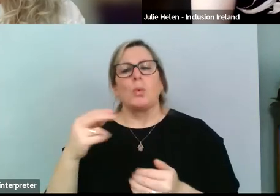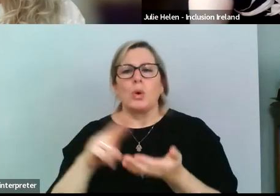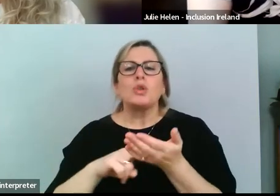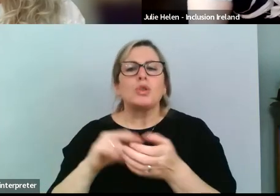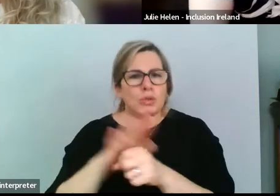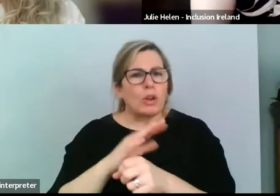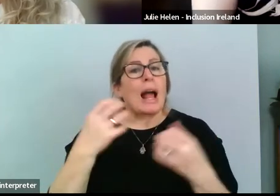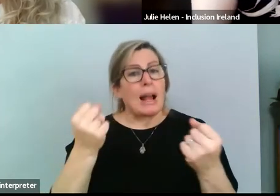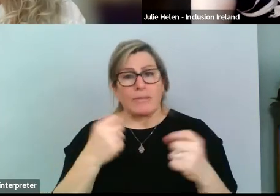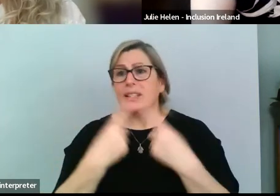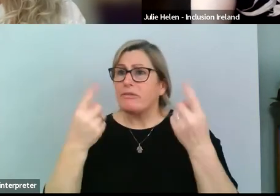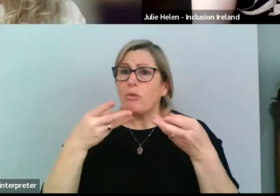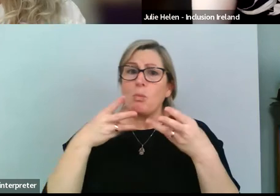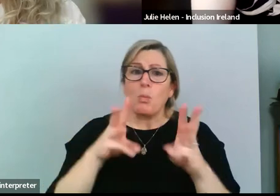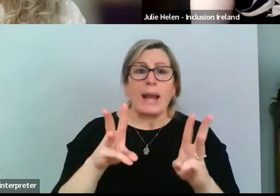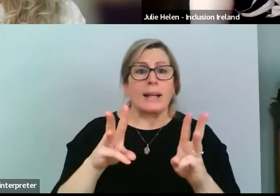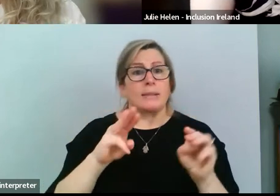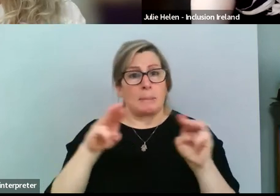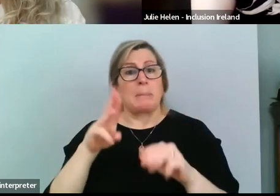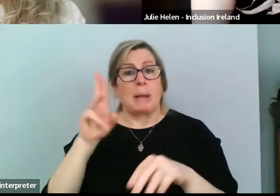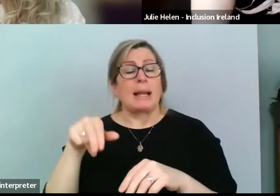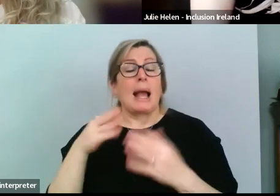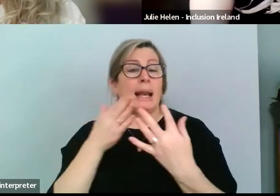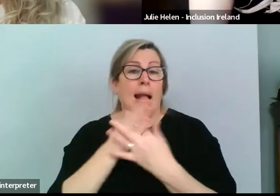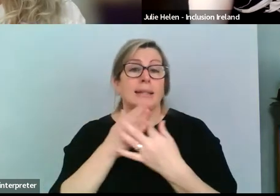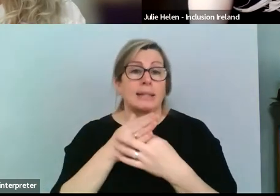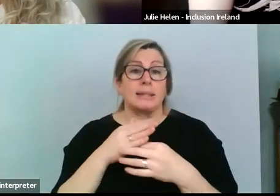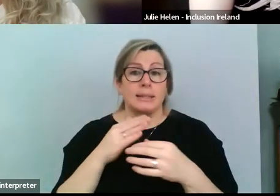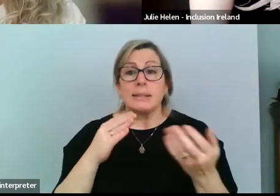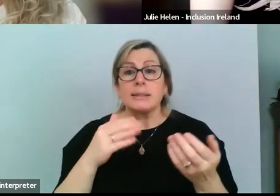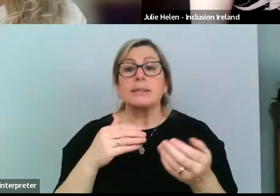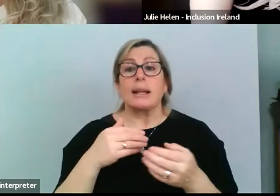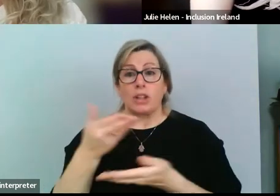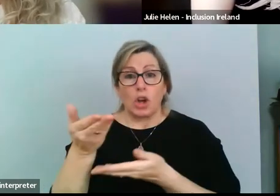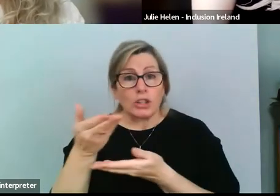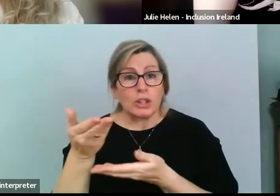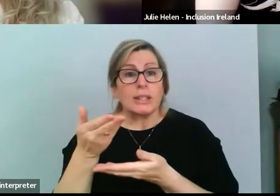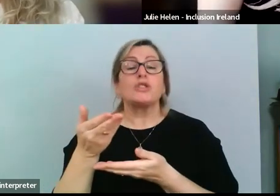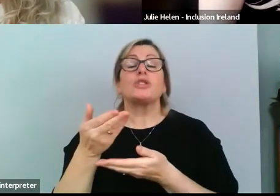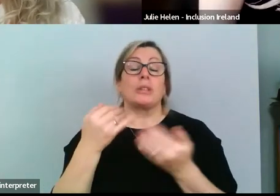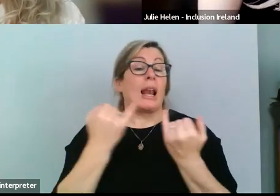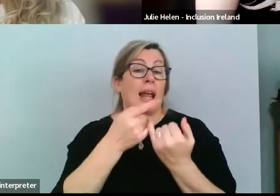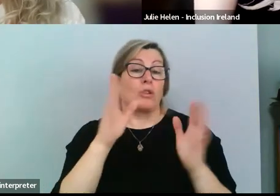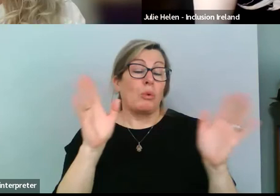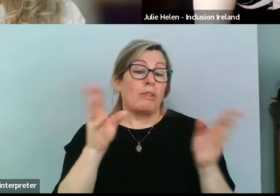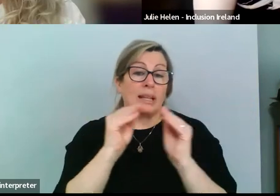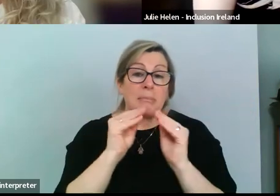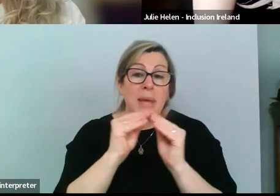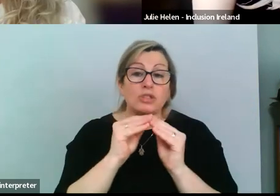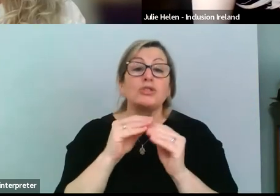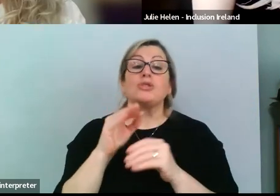different formats so that people can access the consultation. And as you said, Faye, this is